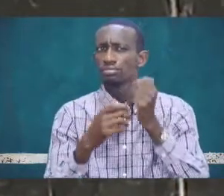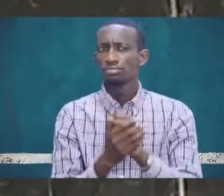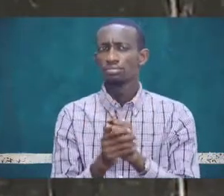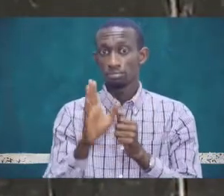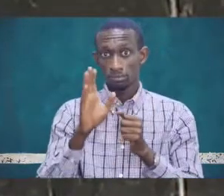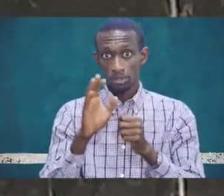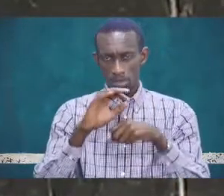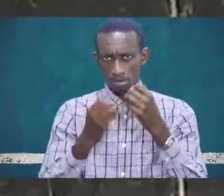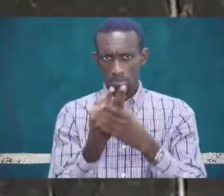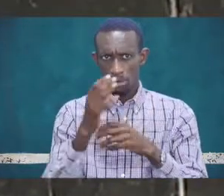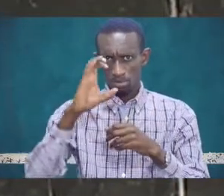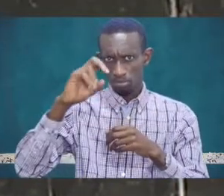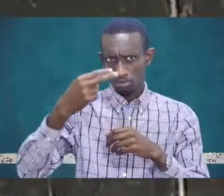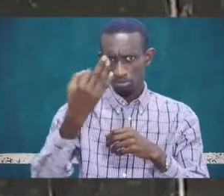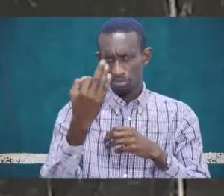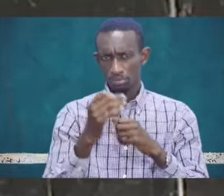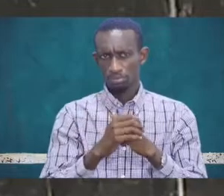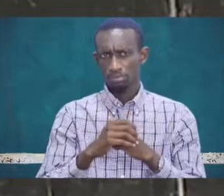produce a